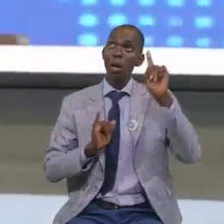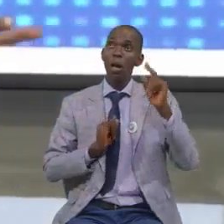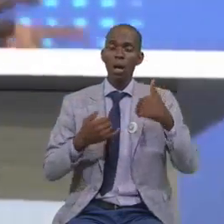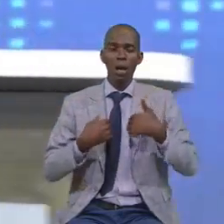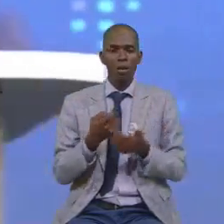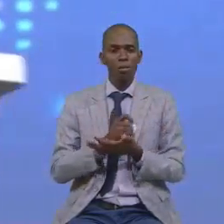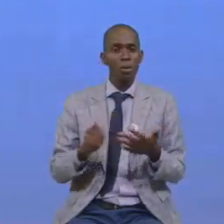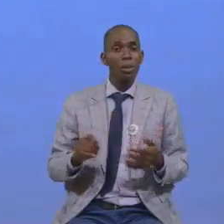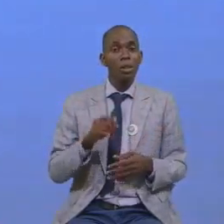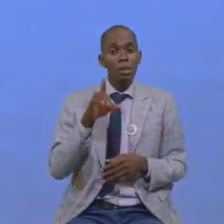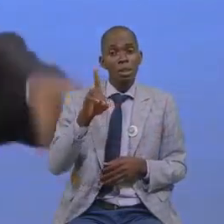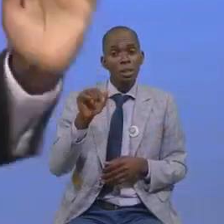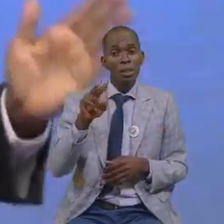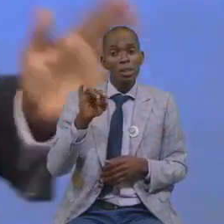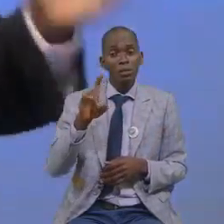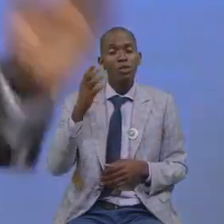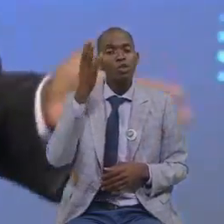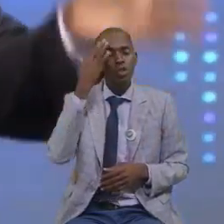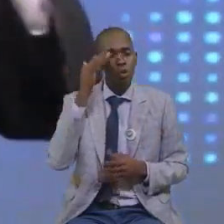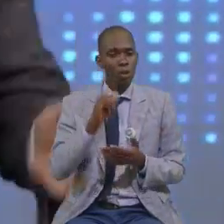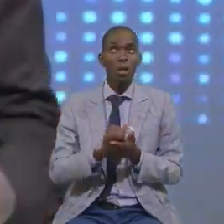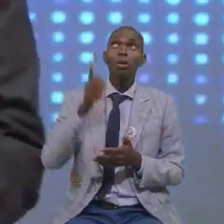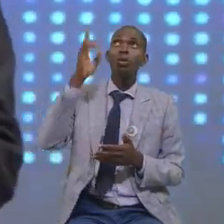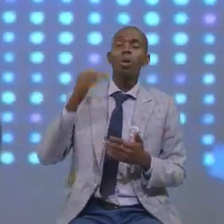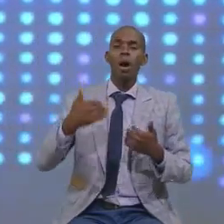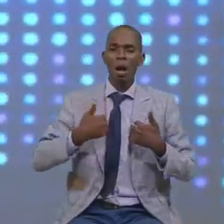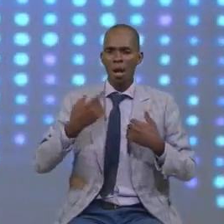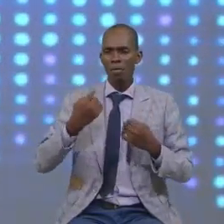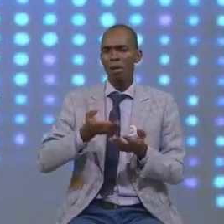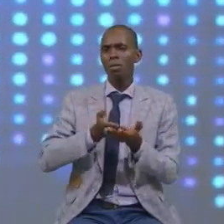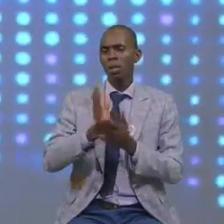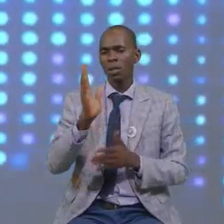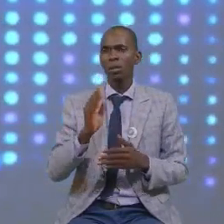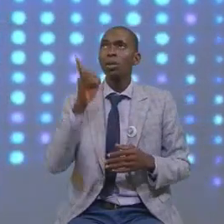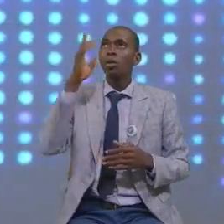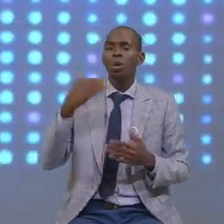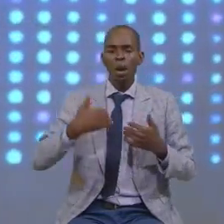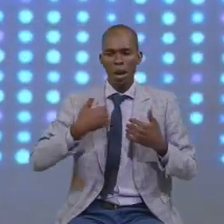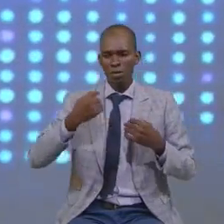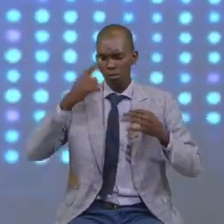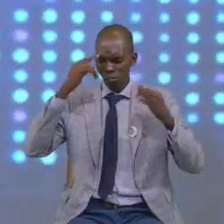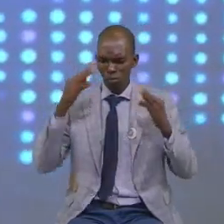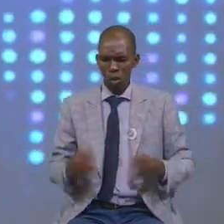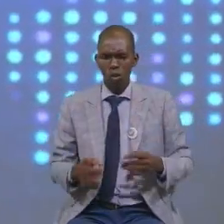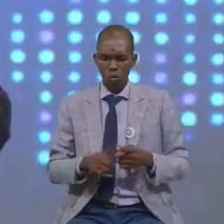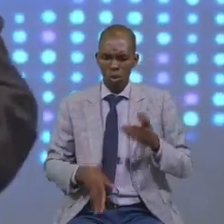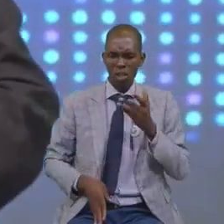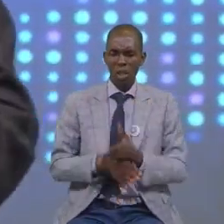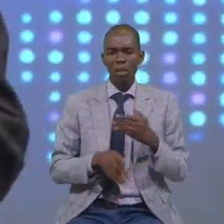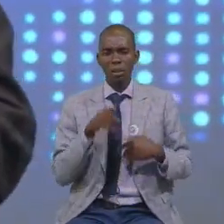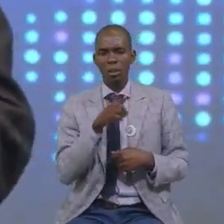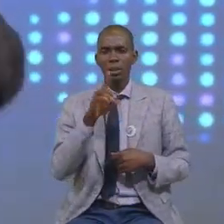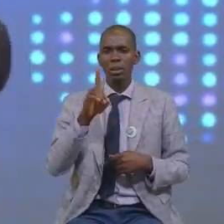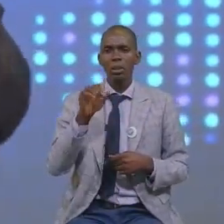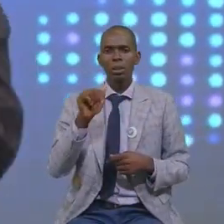God had the right, God had the decision to cast him away because